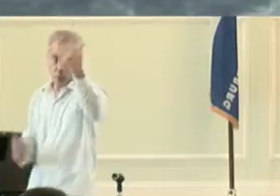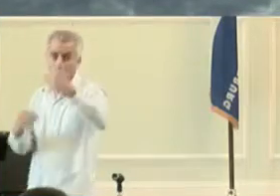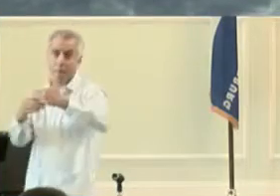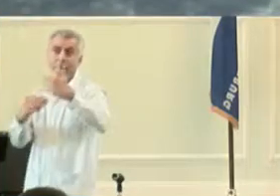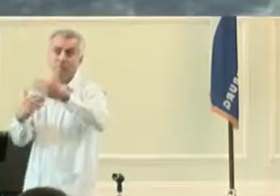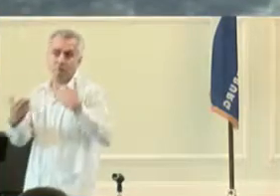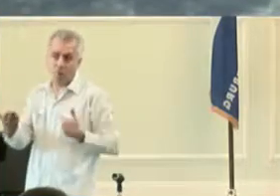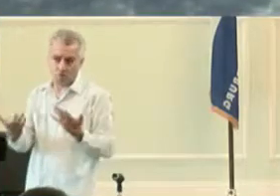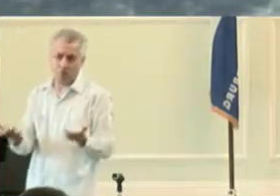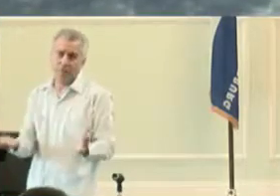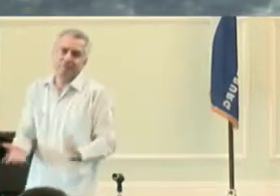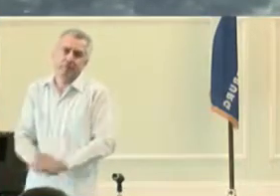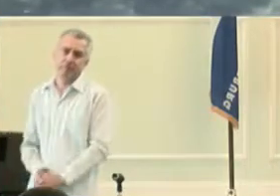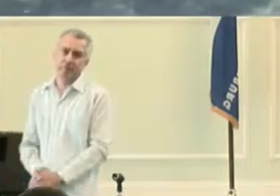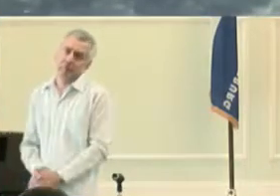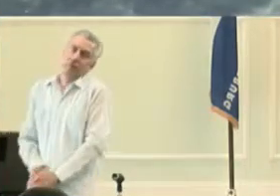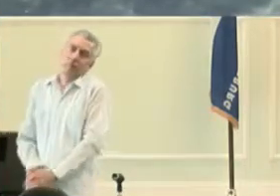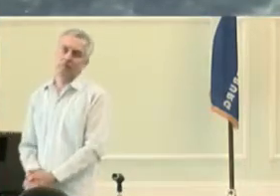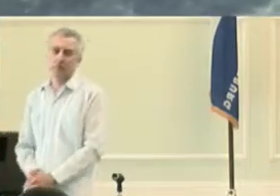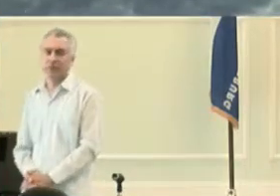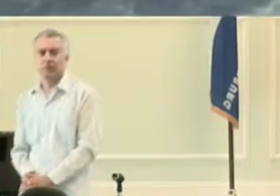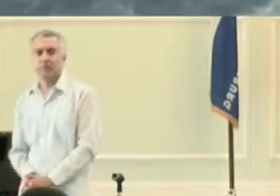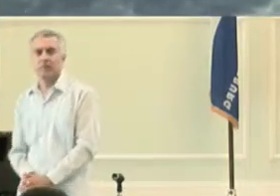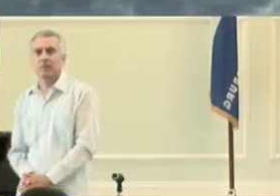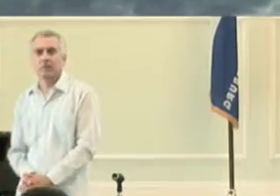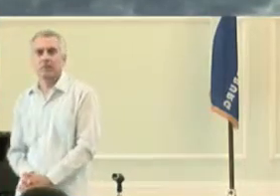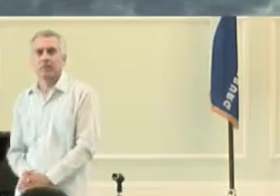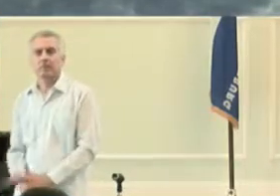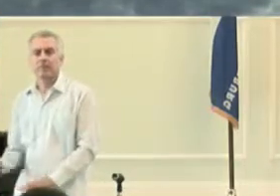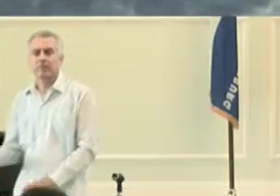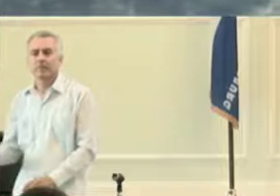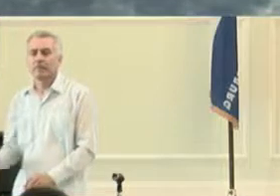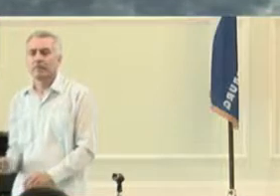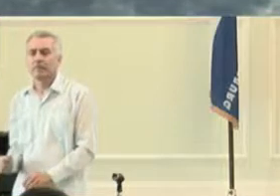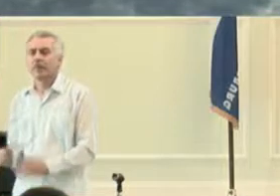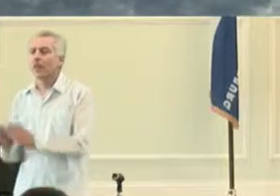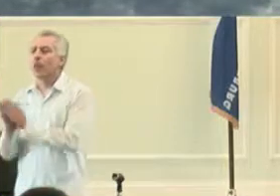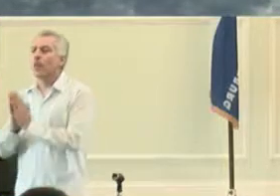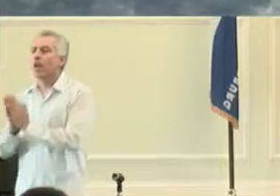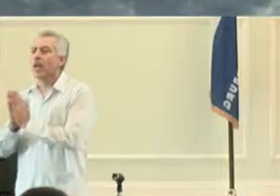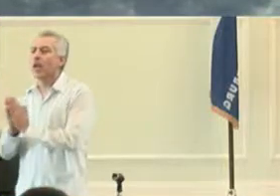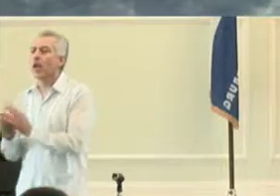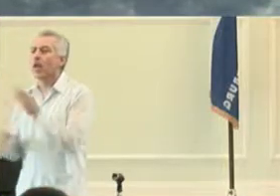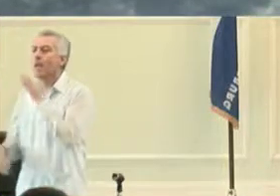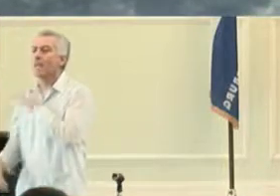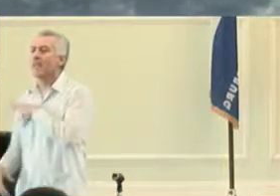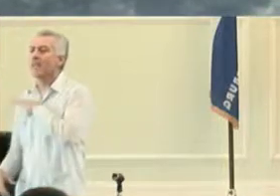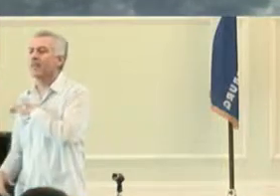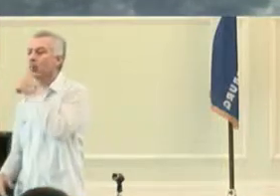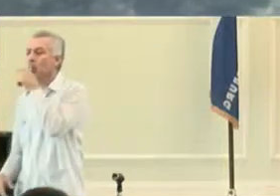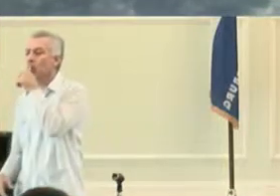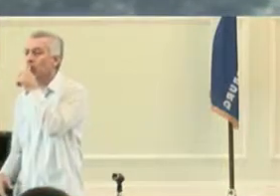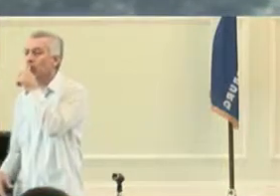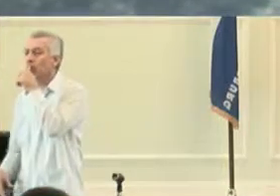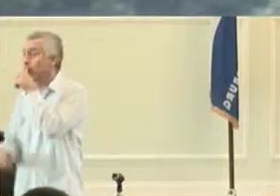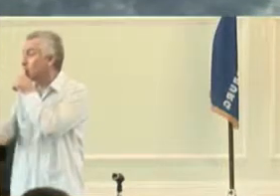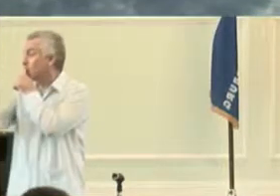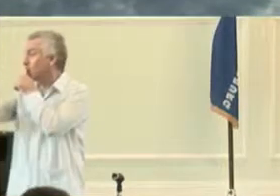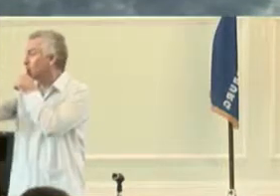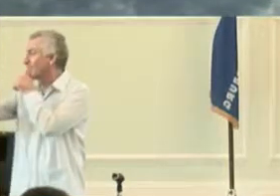it? See, prayer is not to benefit God. Prayer is to benefit you.